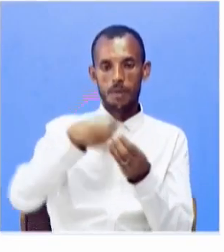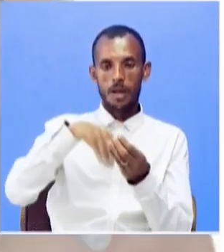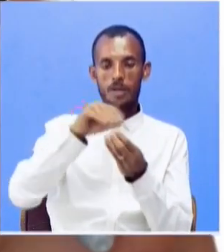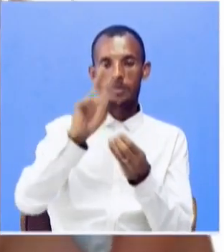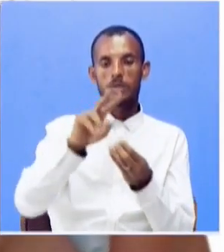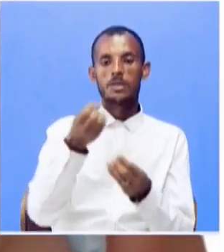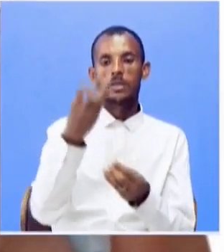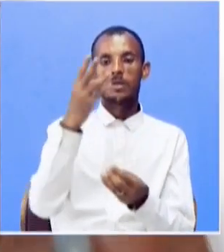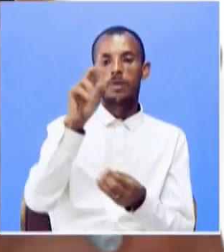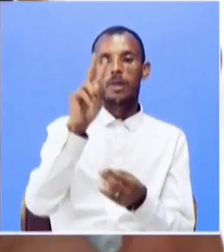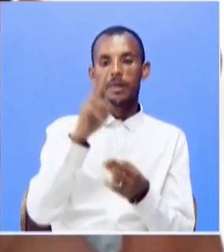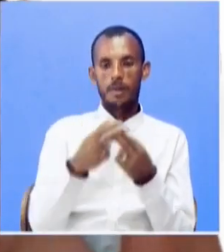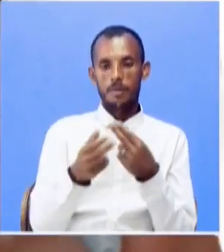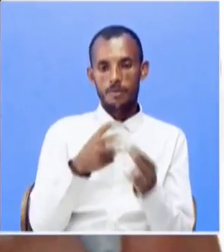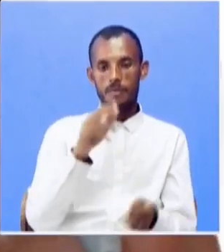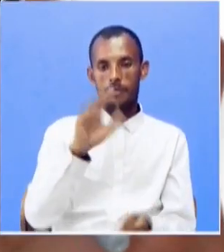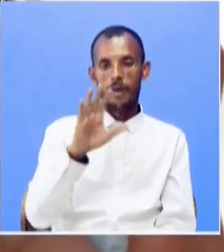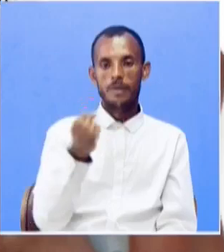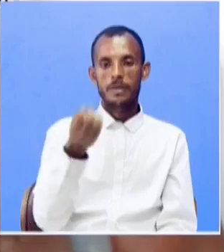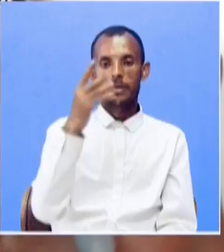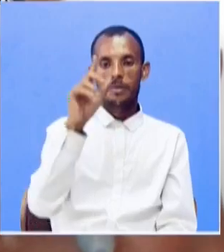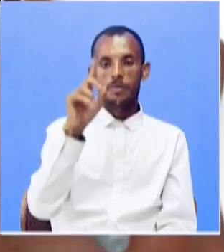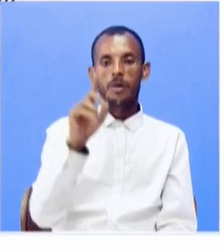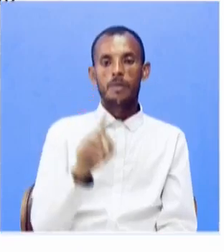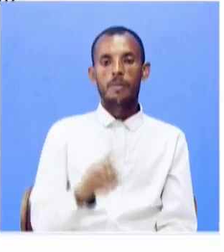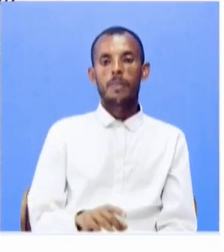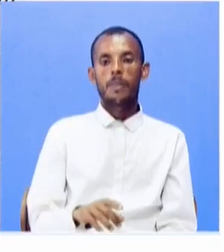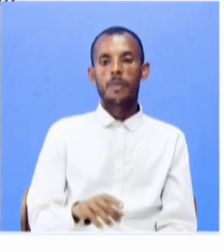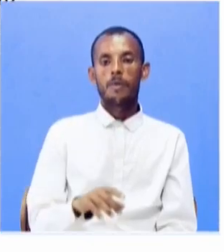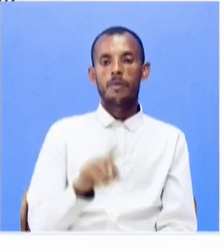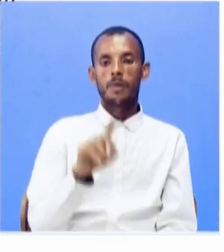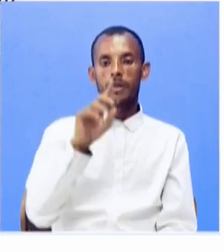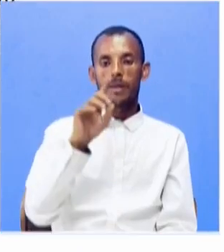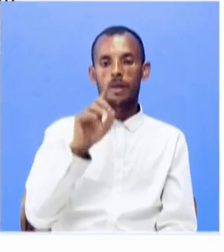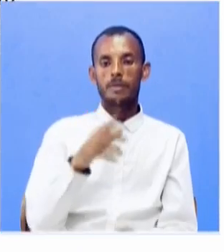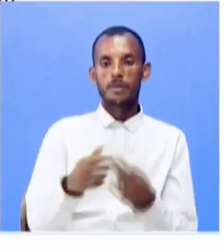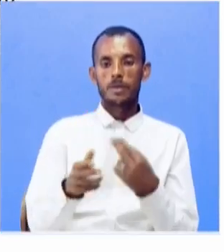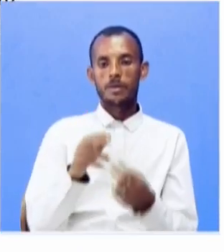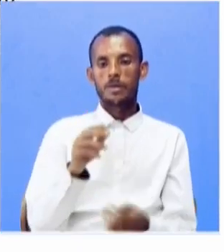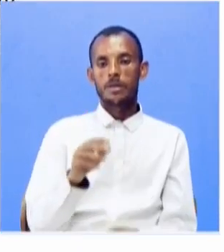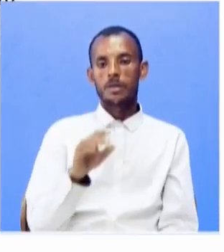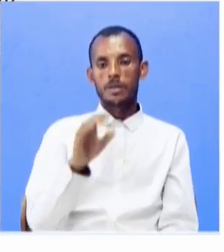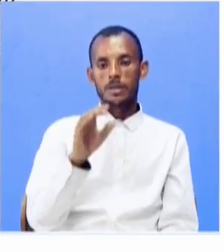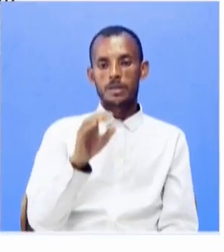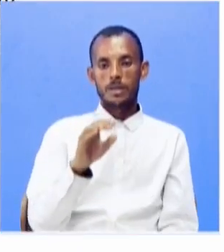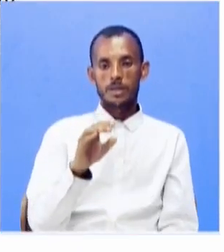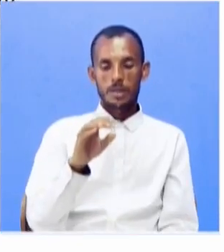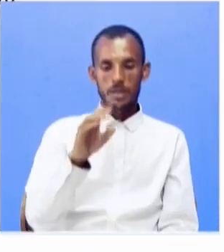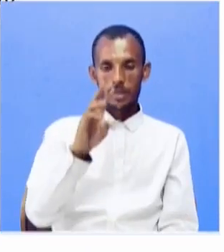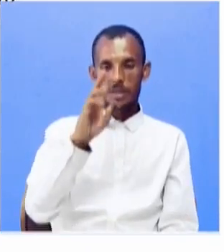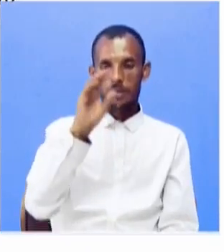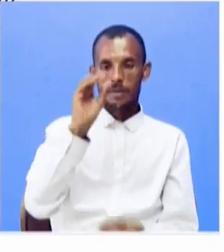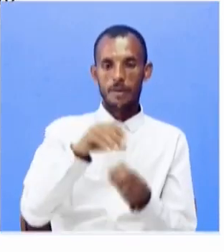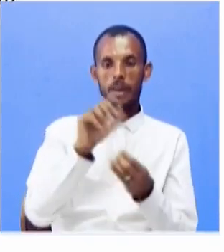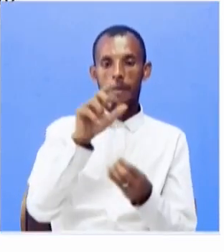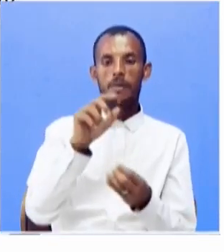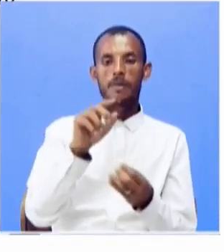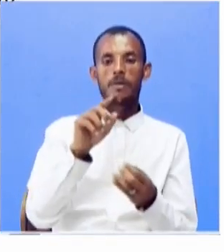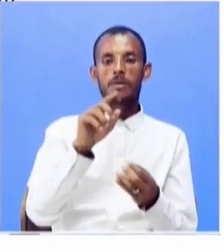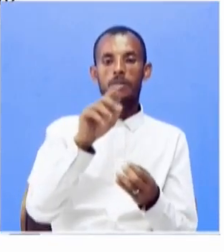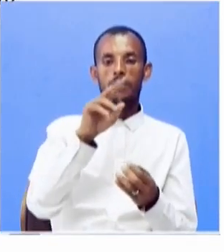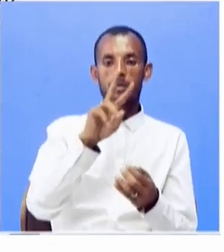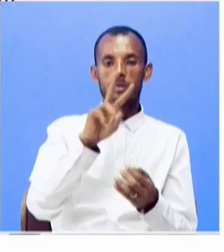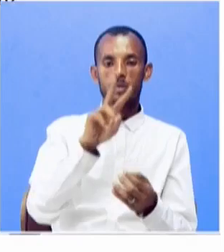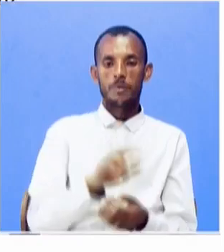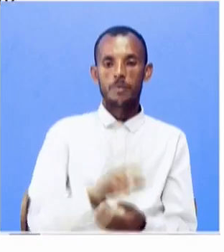5, 5. 1 times 1 is 2. 0, 6 plus 5 is it is 11,